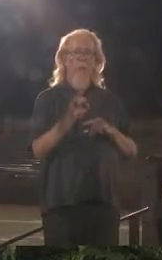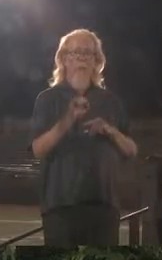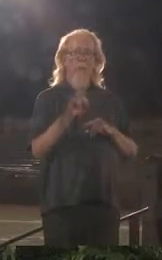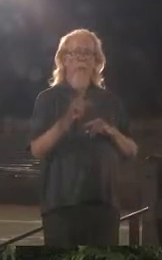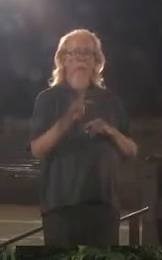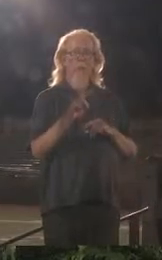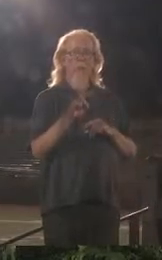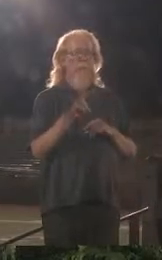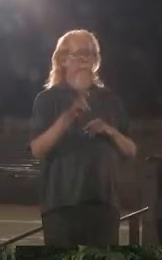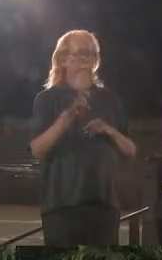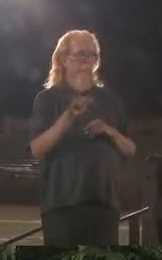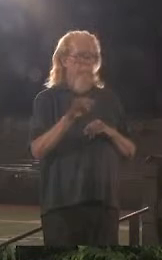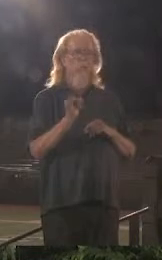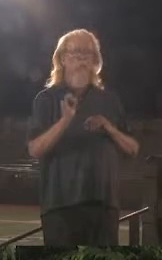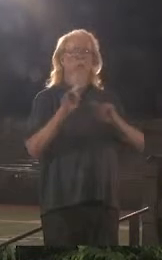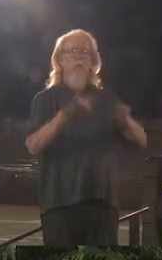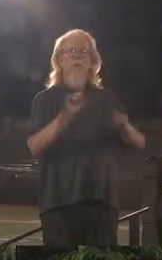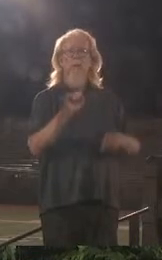University.